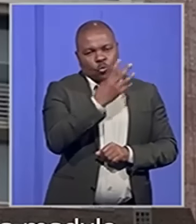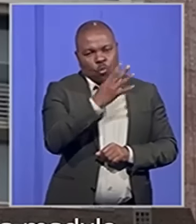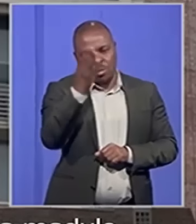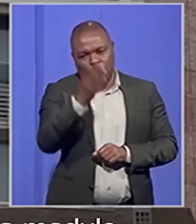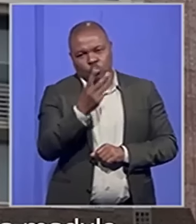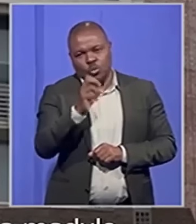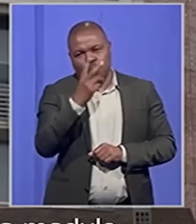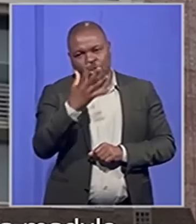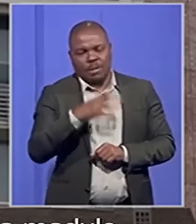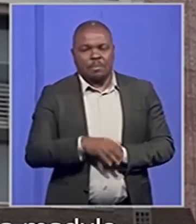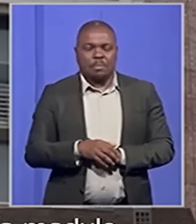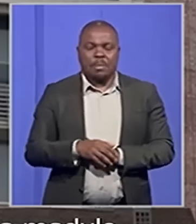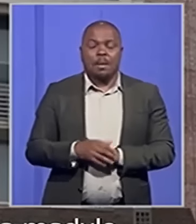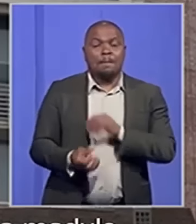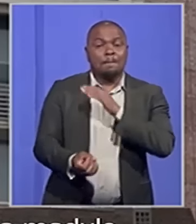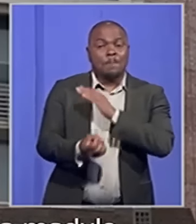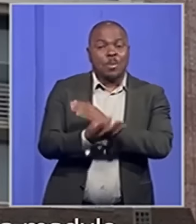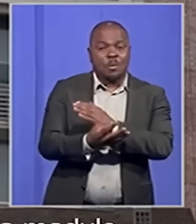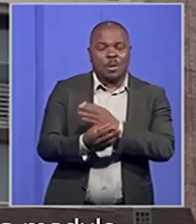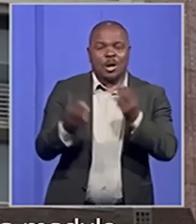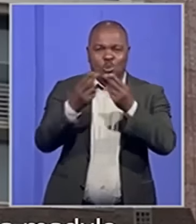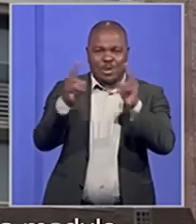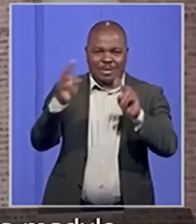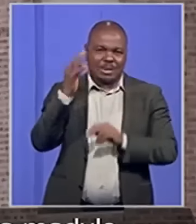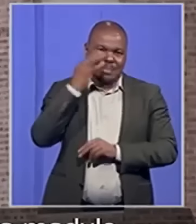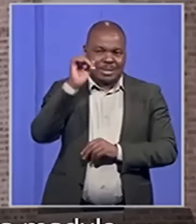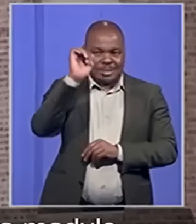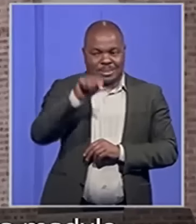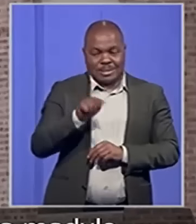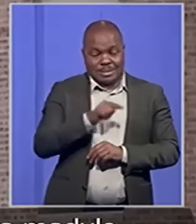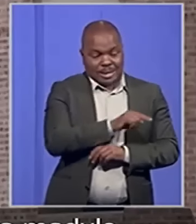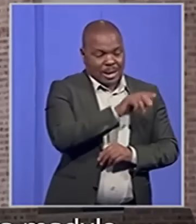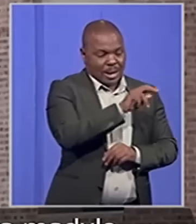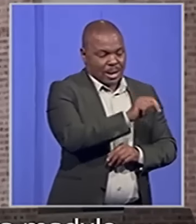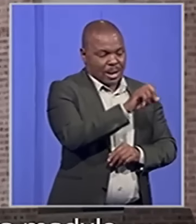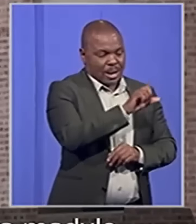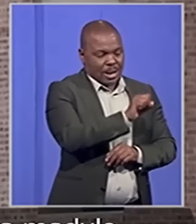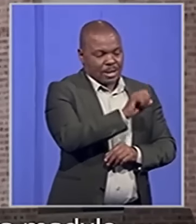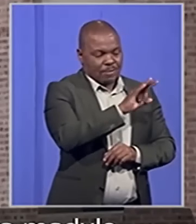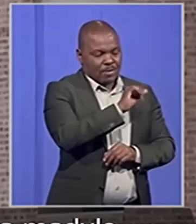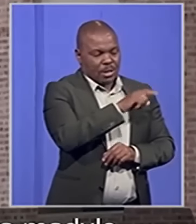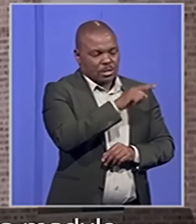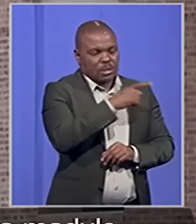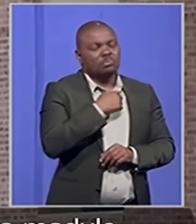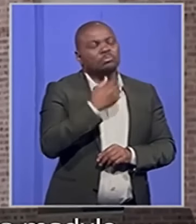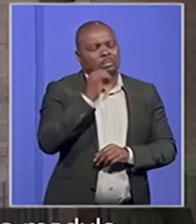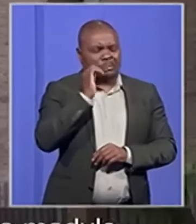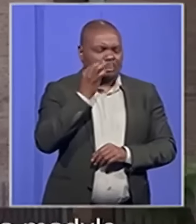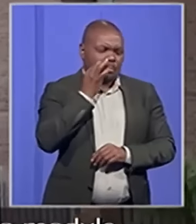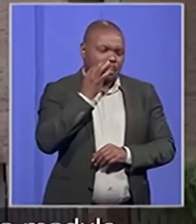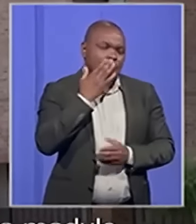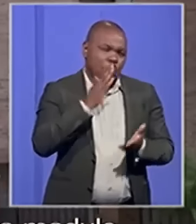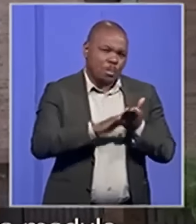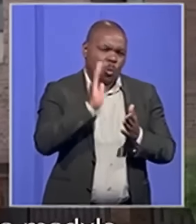ya Mpumalanga ba tlhalošitše gore ba hweditše temošo go tšwa go NSFAS ba tshepiša go šogana le go bothata bjo.